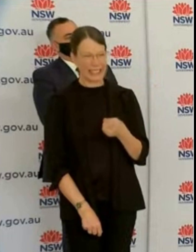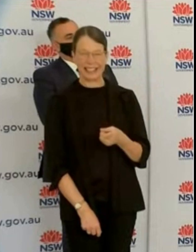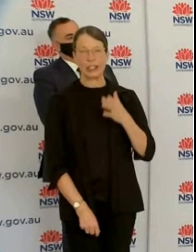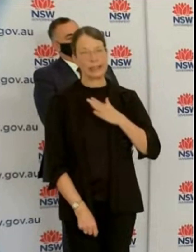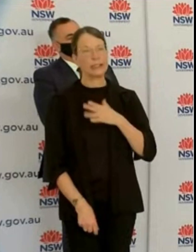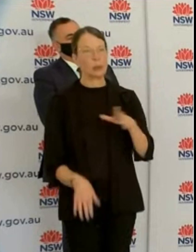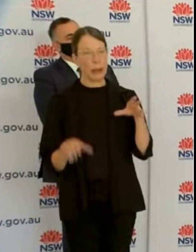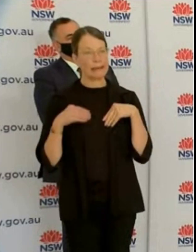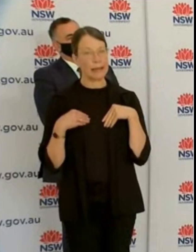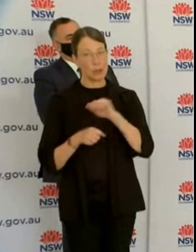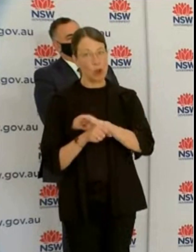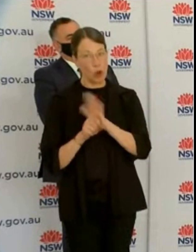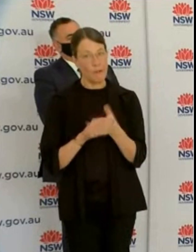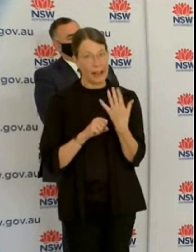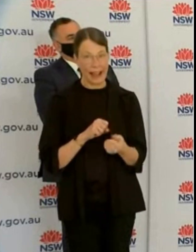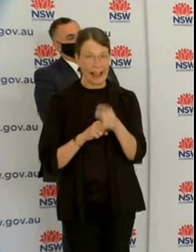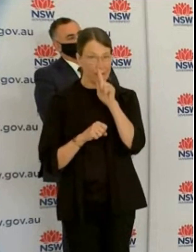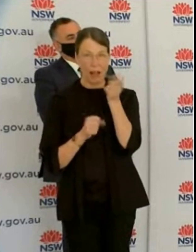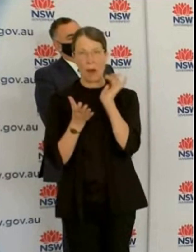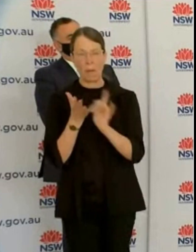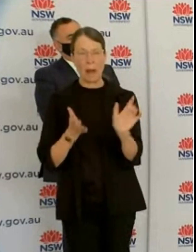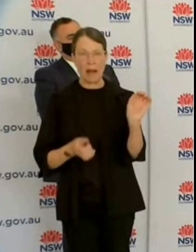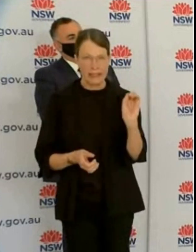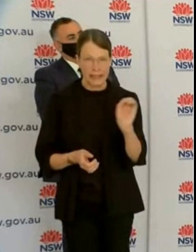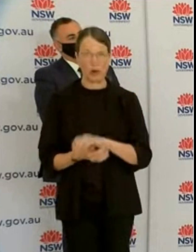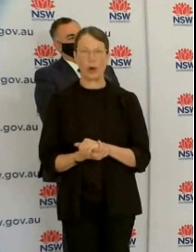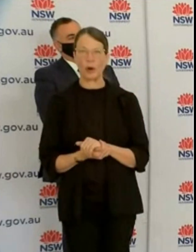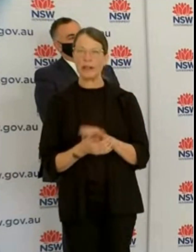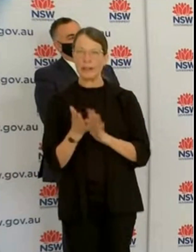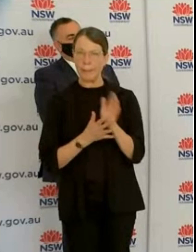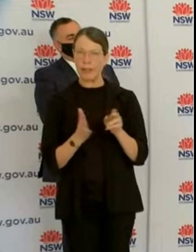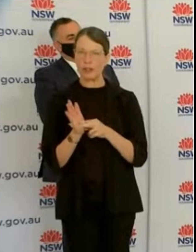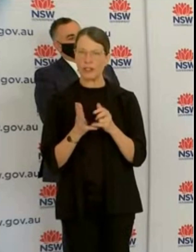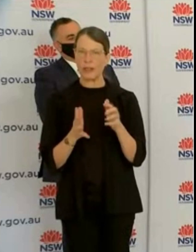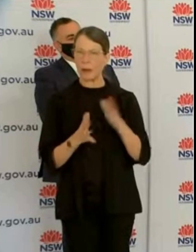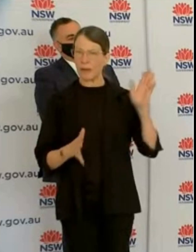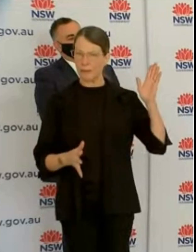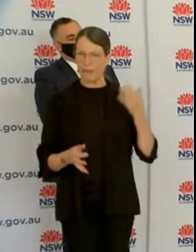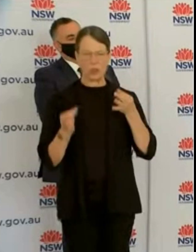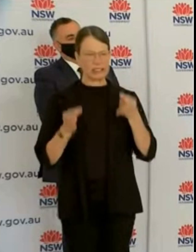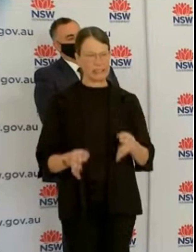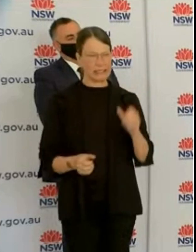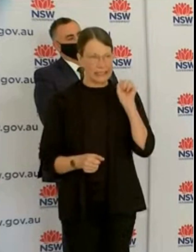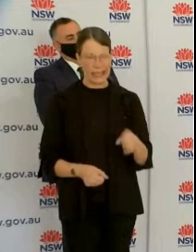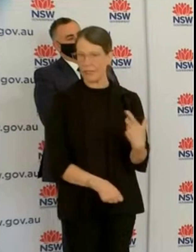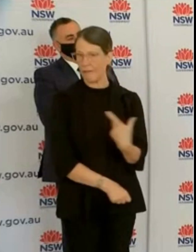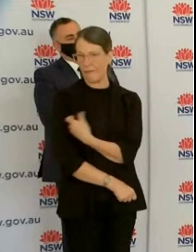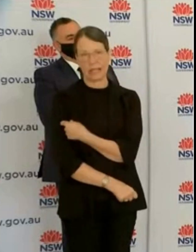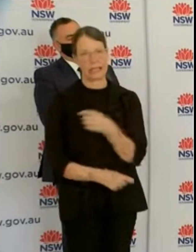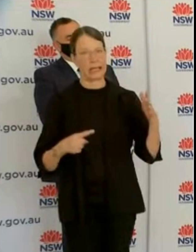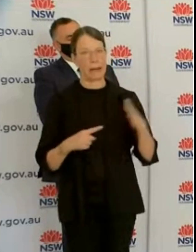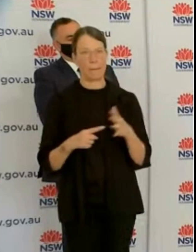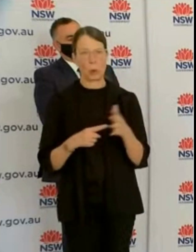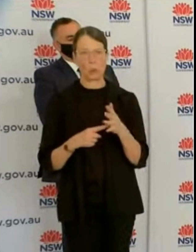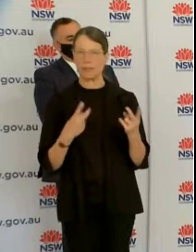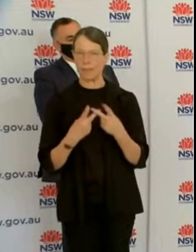live with COVID. So we made a very hearty effort in New South Wales early on, even before the Delta outbreak, to vaccinate